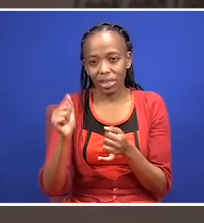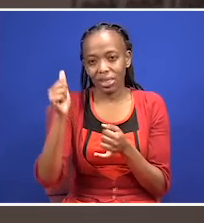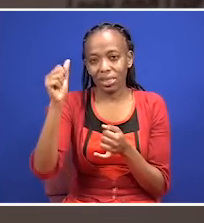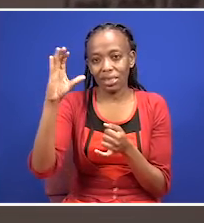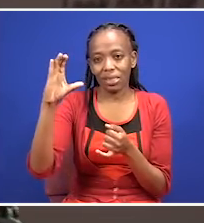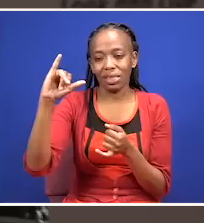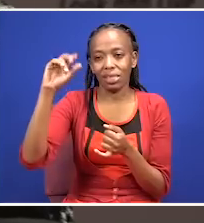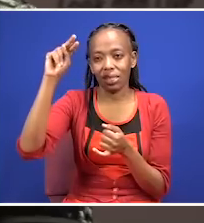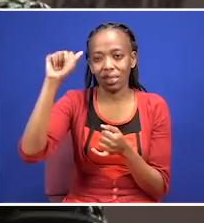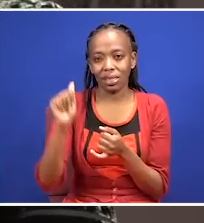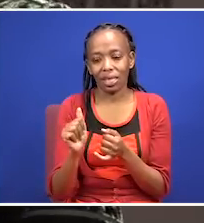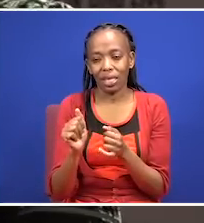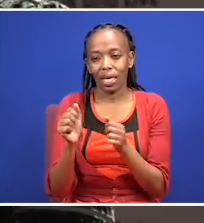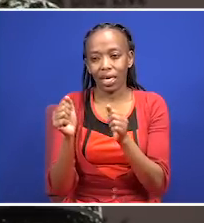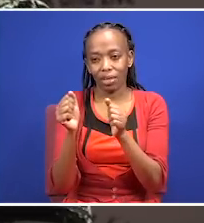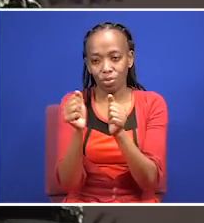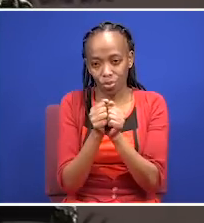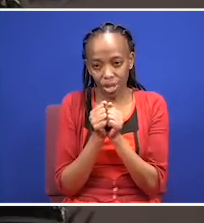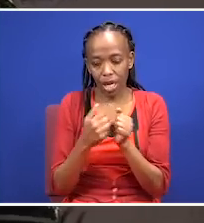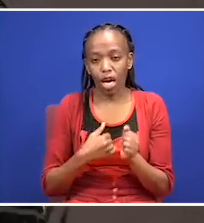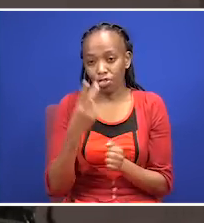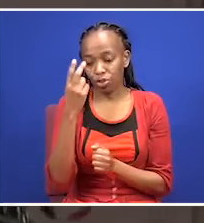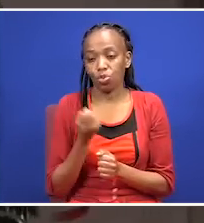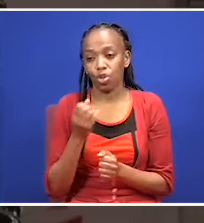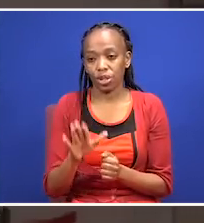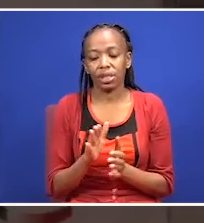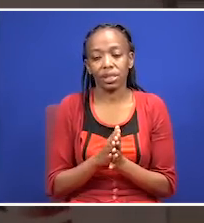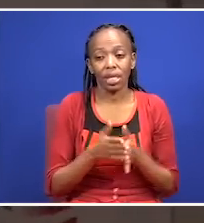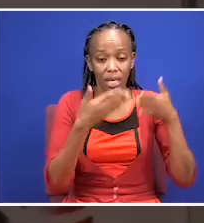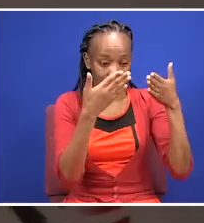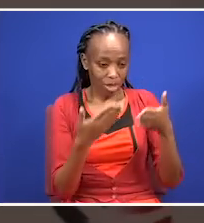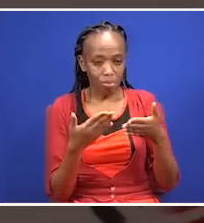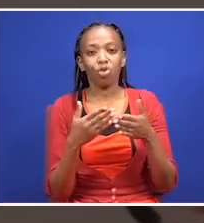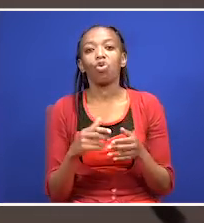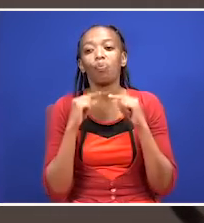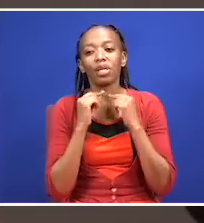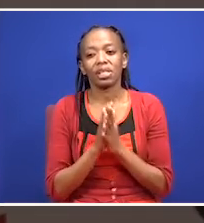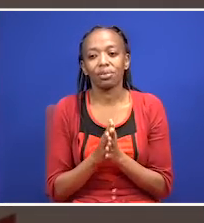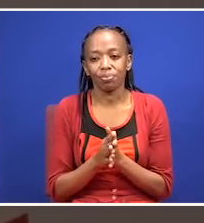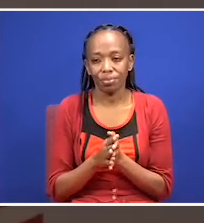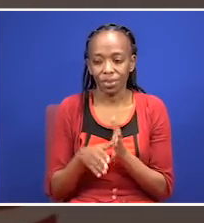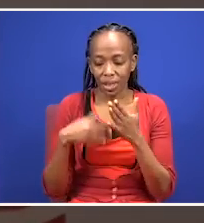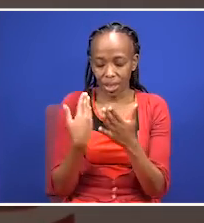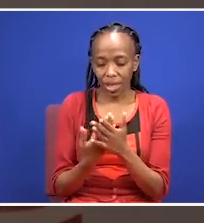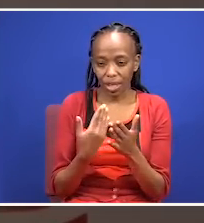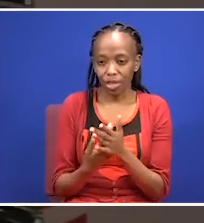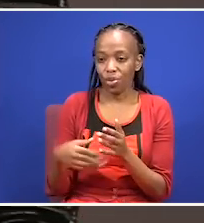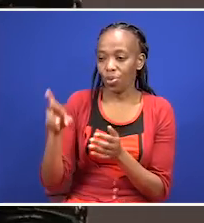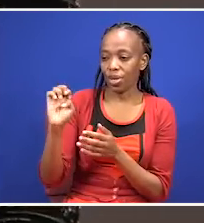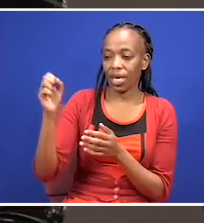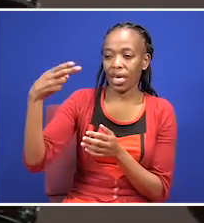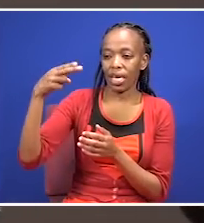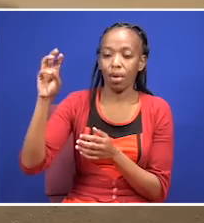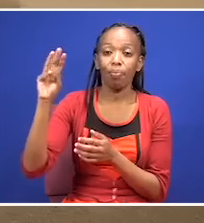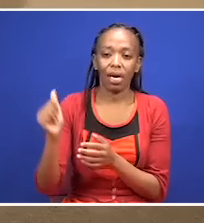caroline and together they are blessed with two daughters caribou mucho gaiji thank you very much rahima well